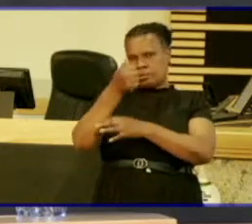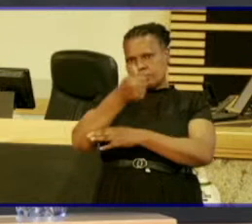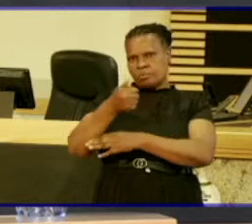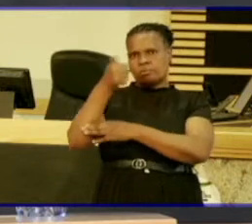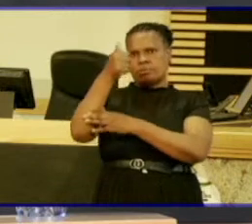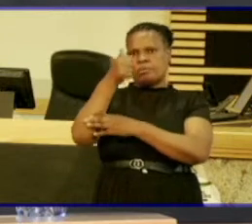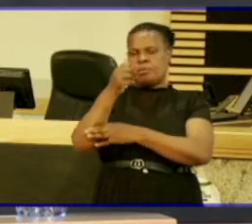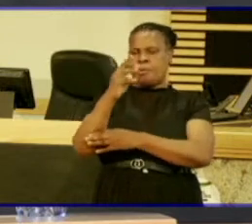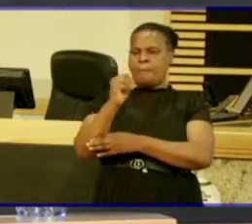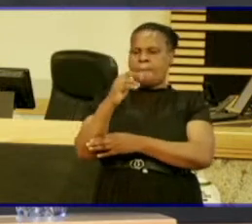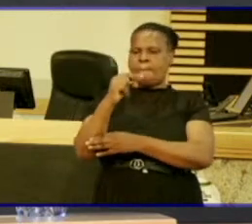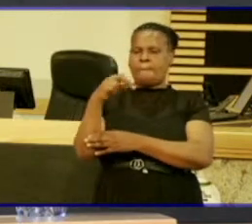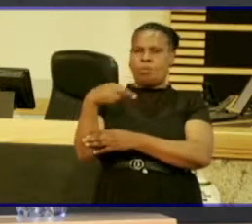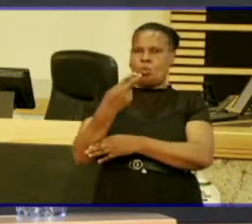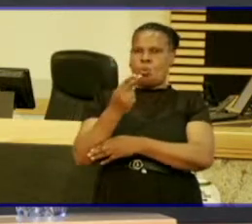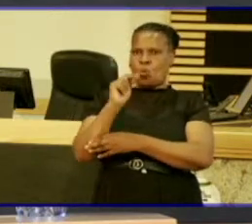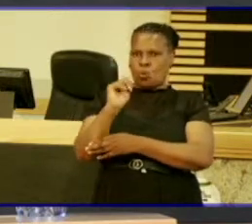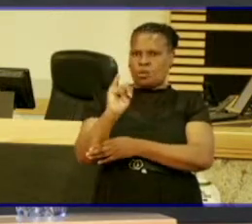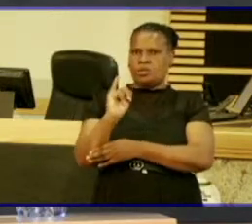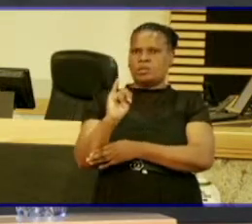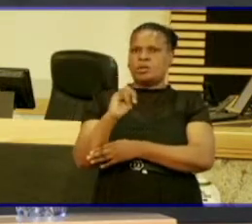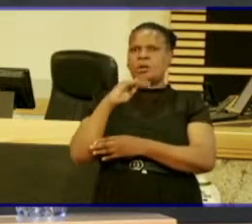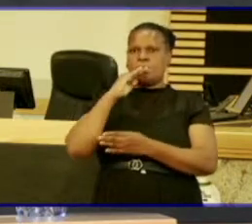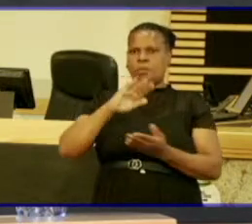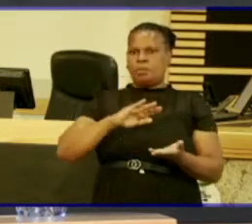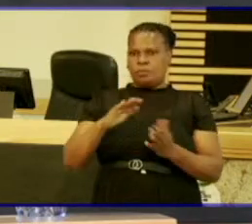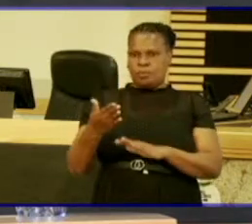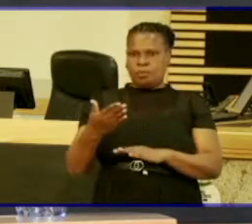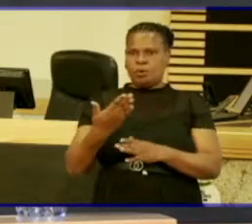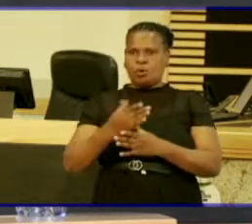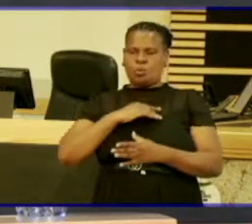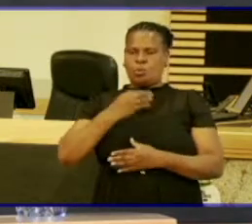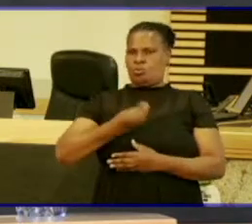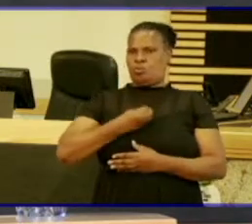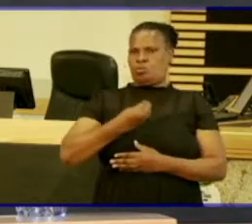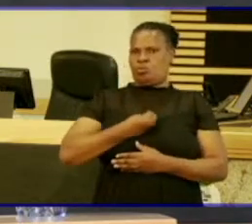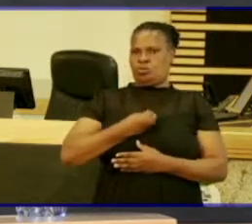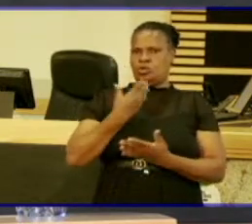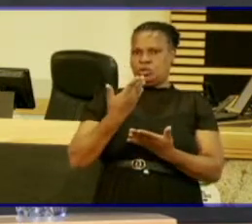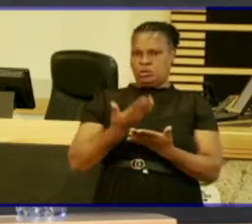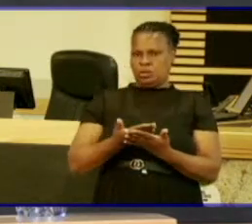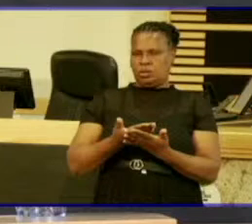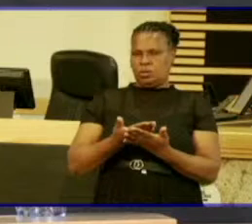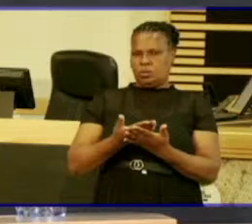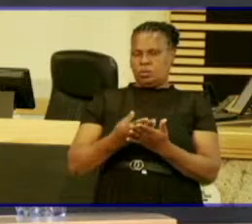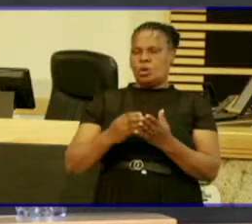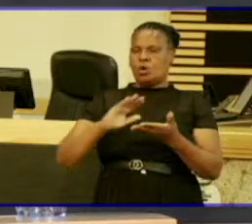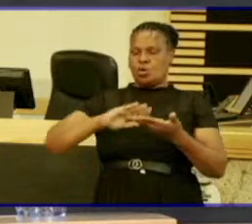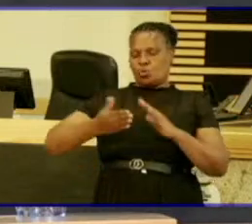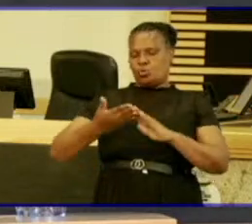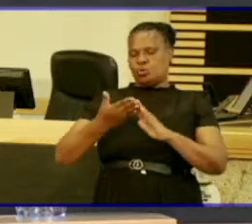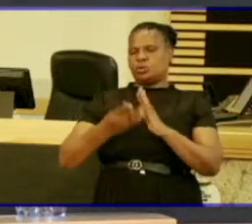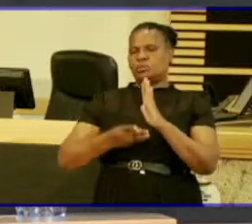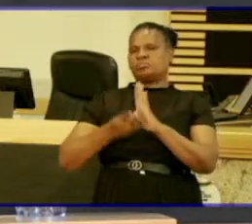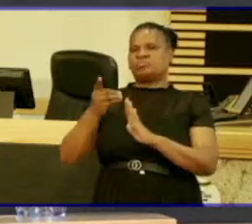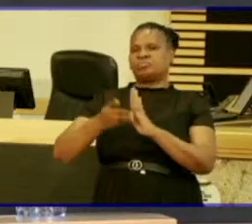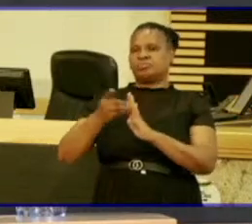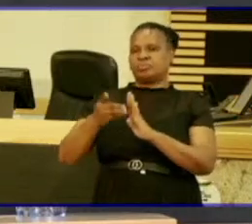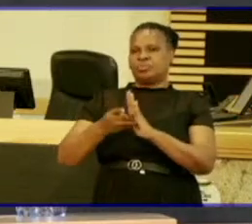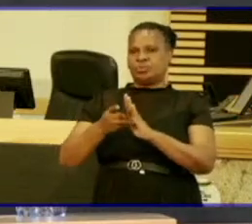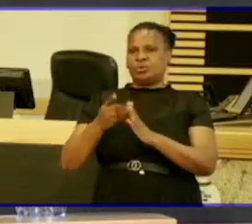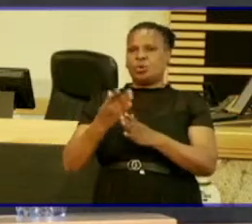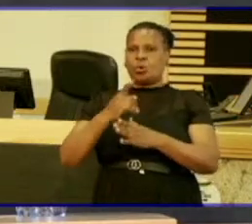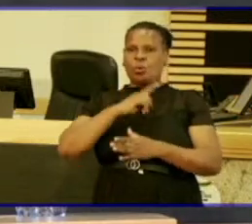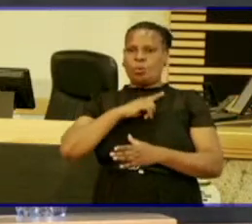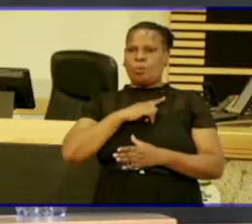the province has lost a partner in youth and community development. Ngenene, akukho nganga